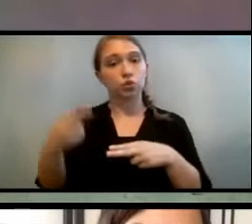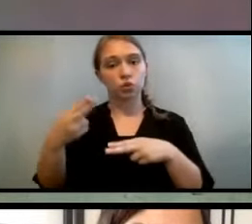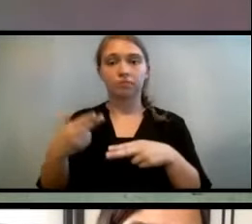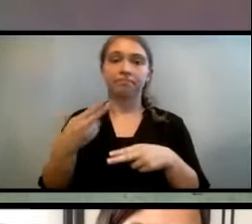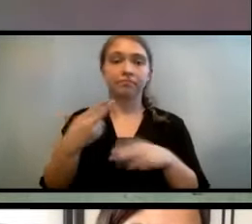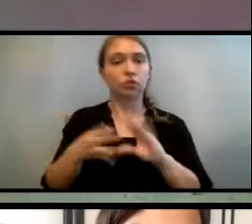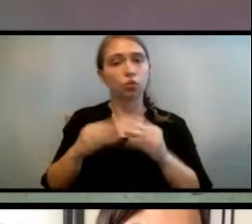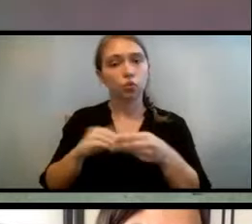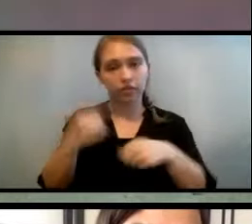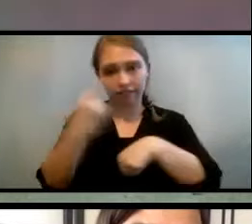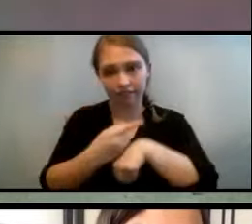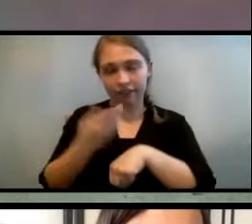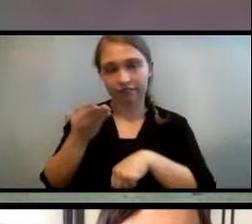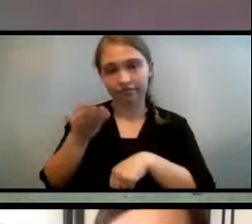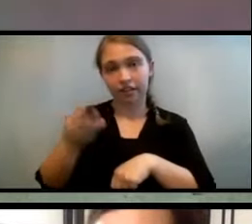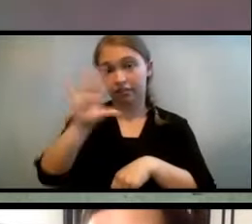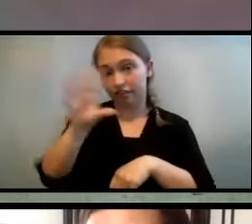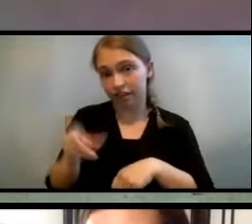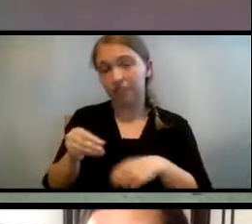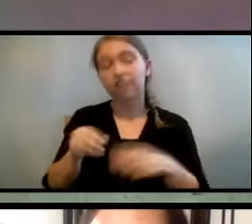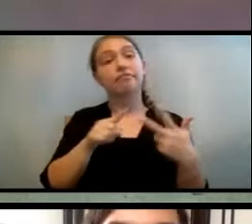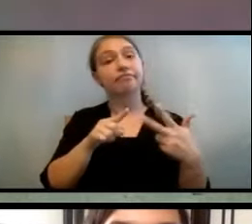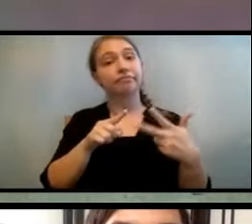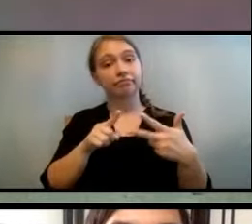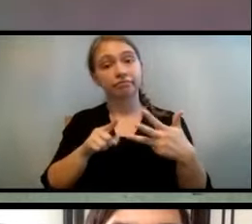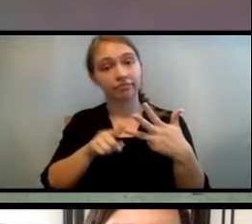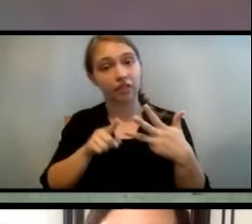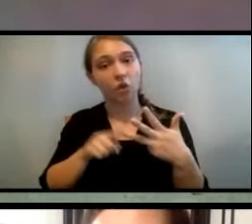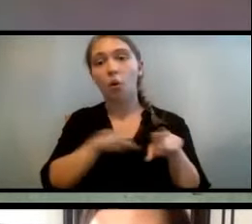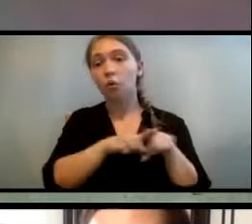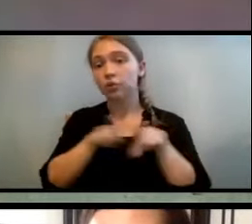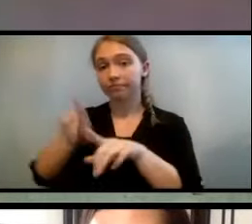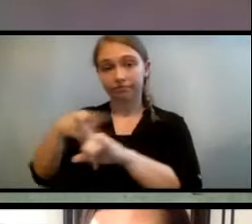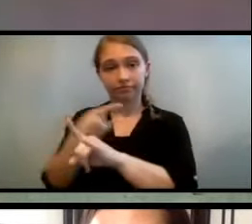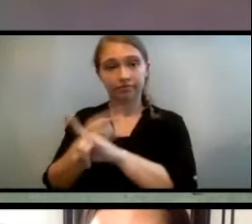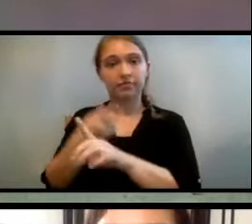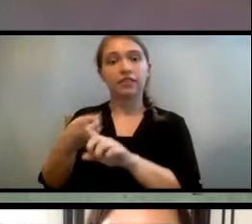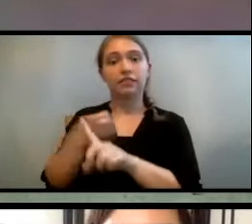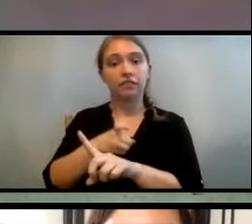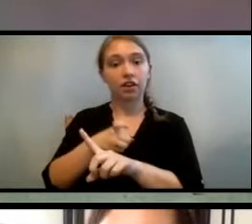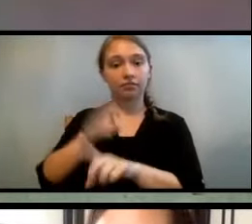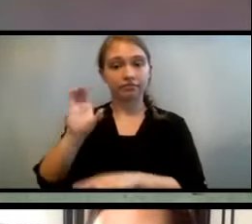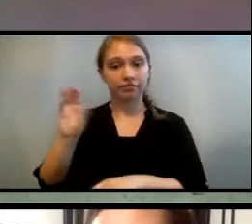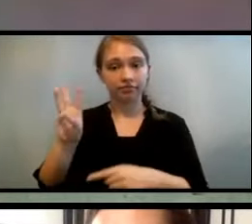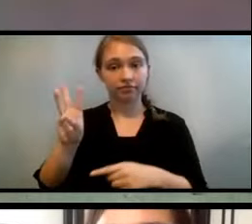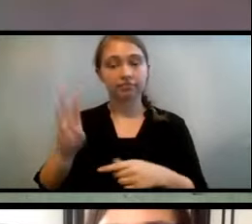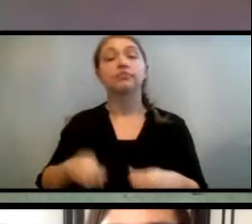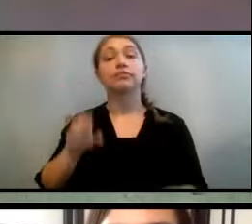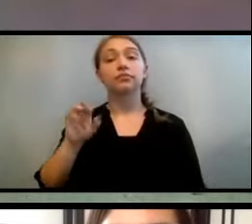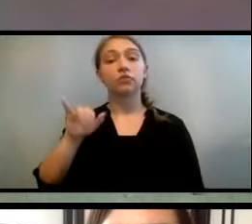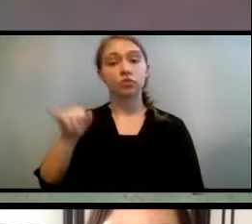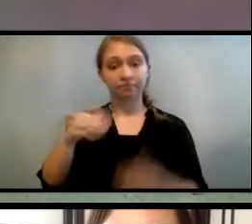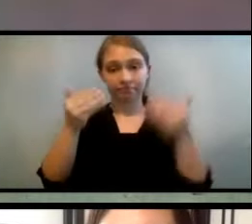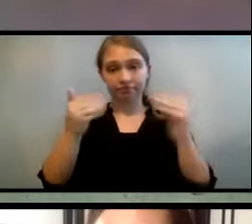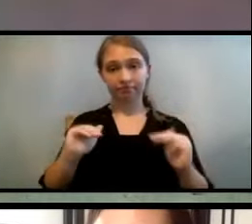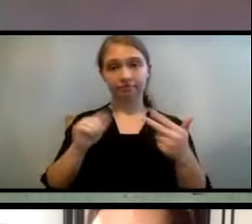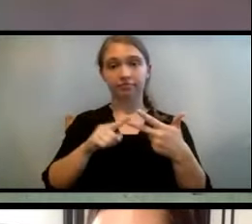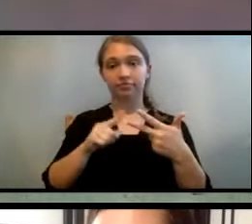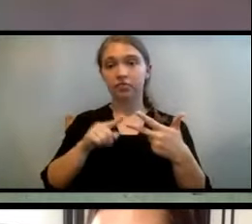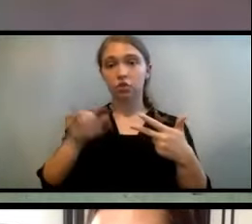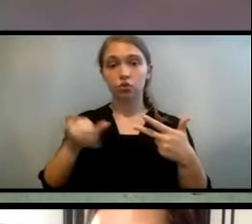and is also a Clarion West alum. Julia Rios is a queer Latinx writer,